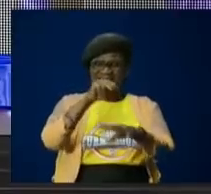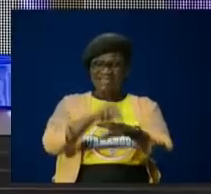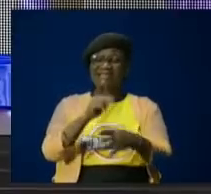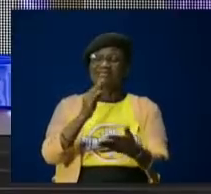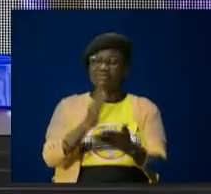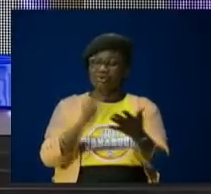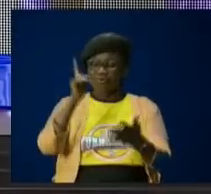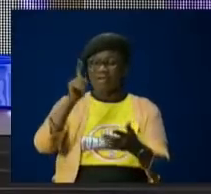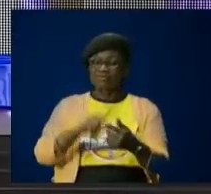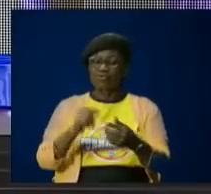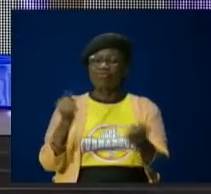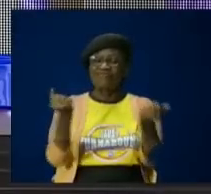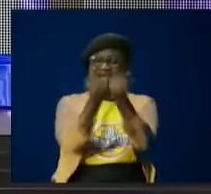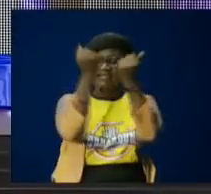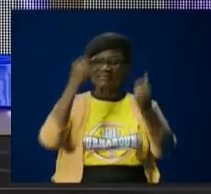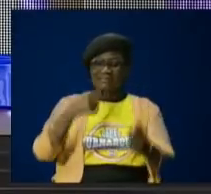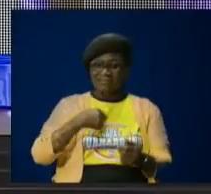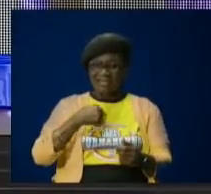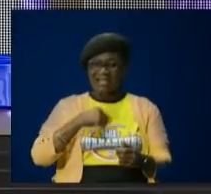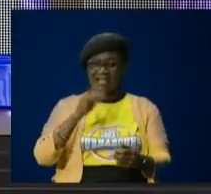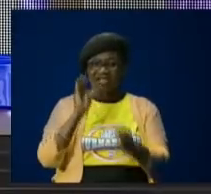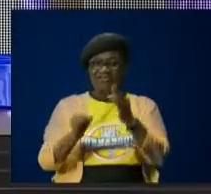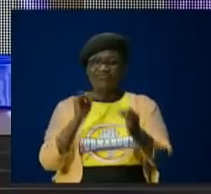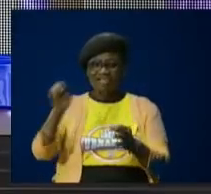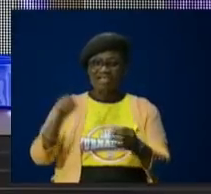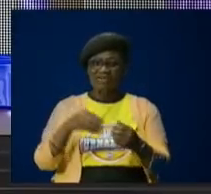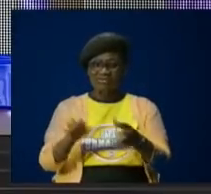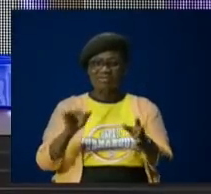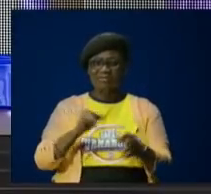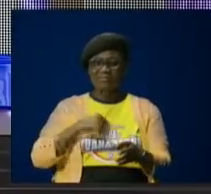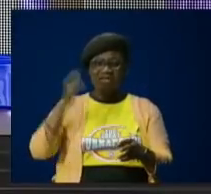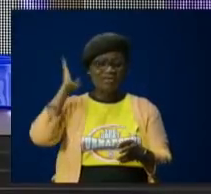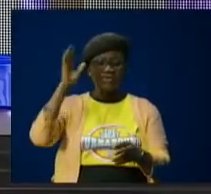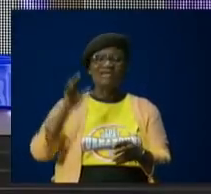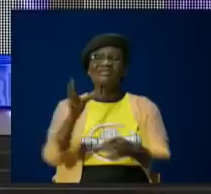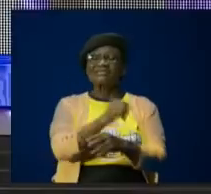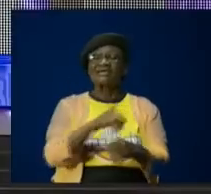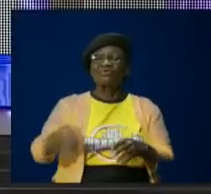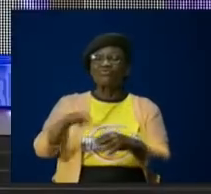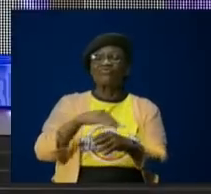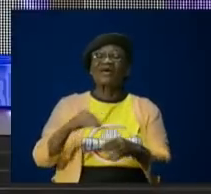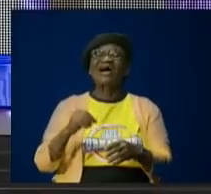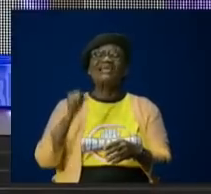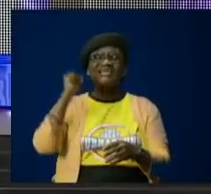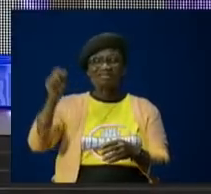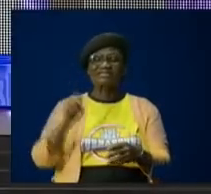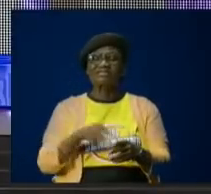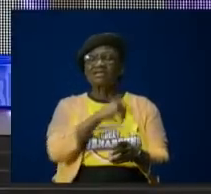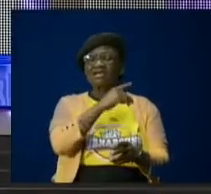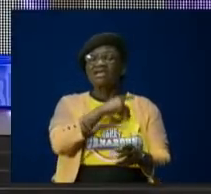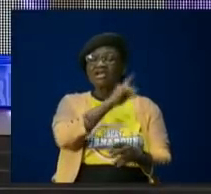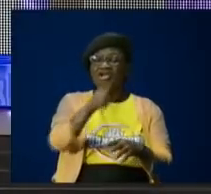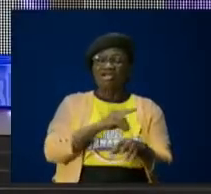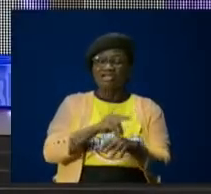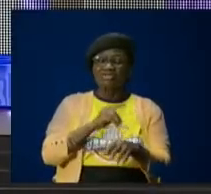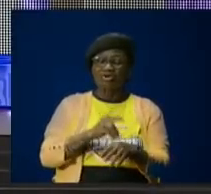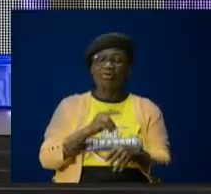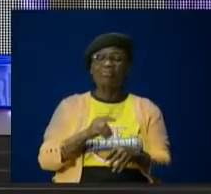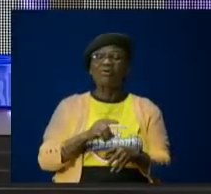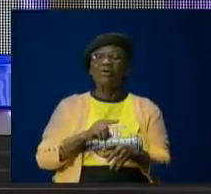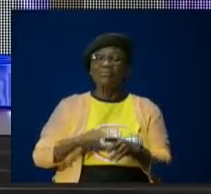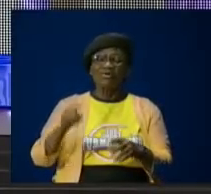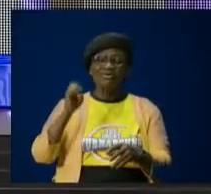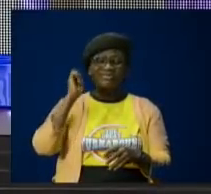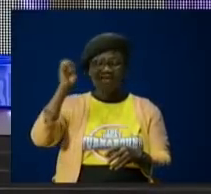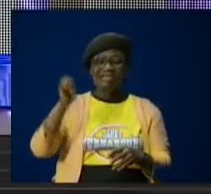loses, I take over his kingdom. He was after the kingdom of David. But he lost his head